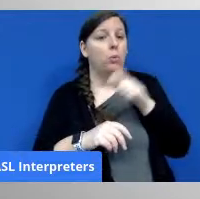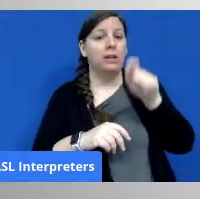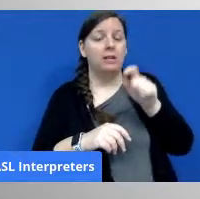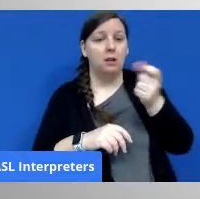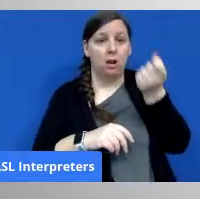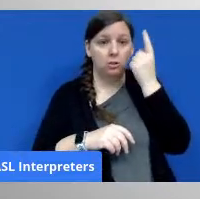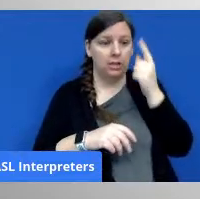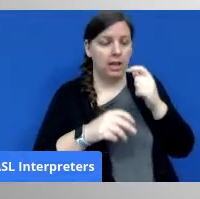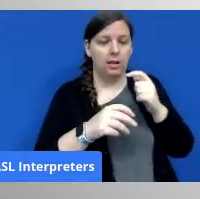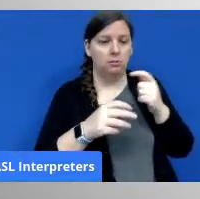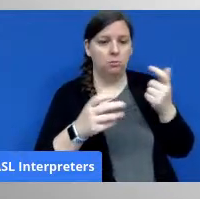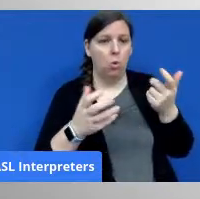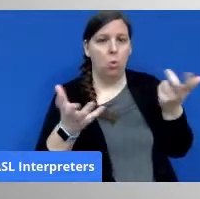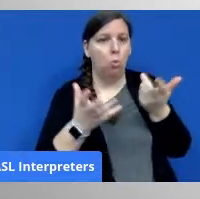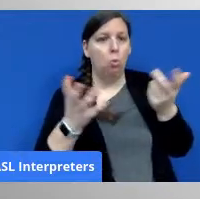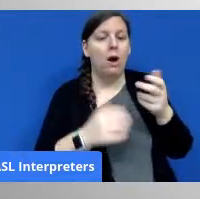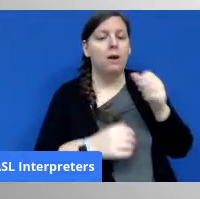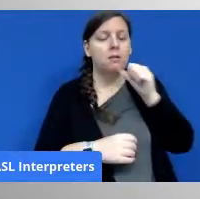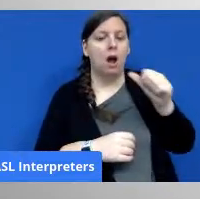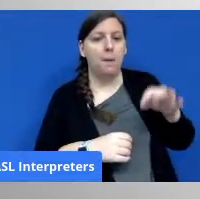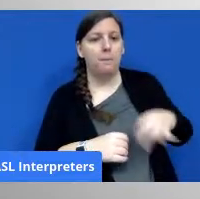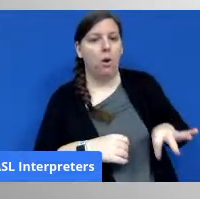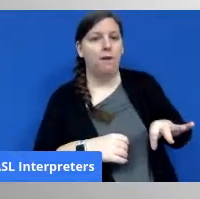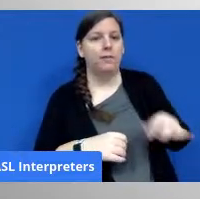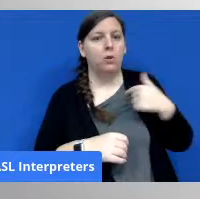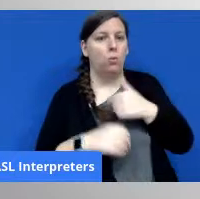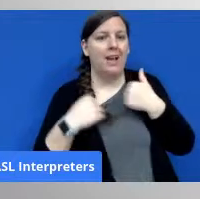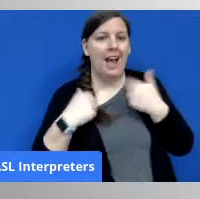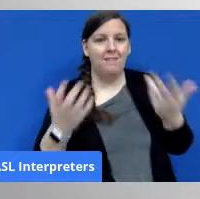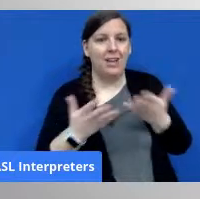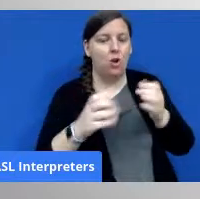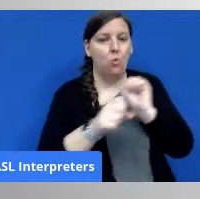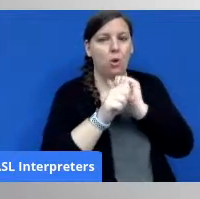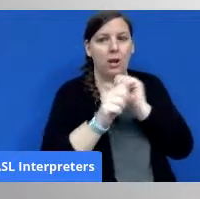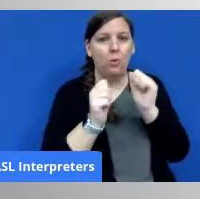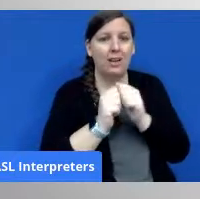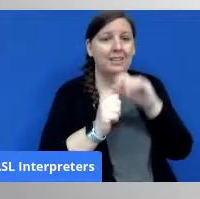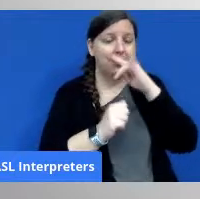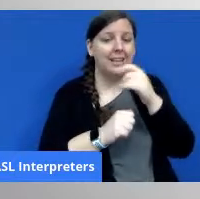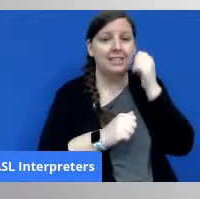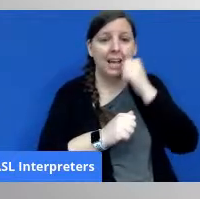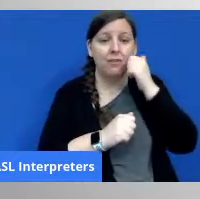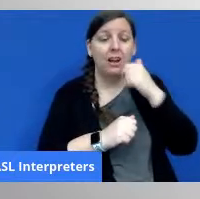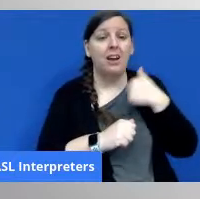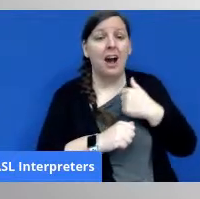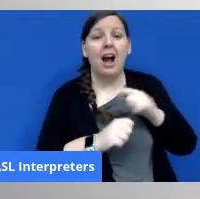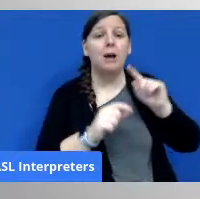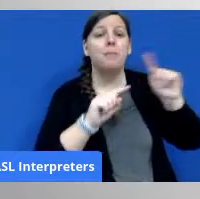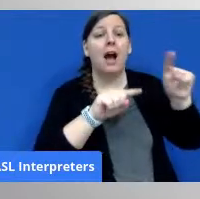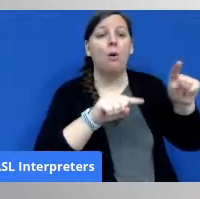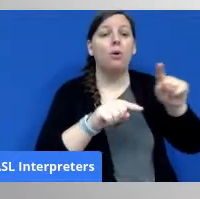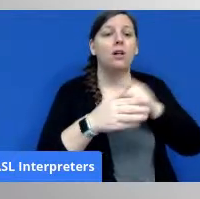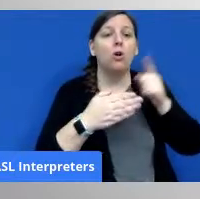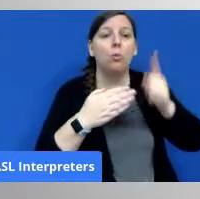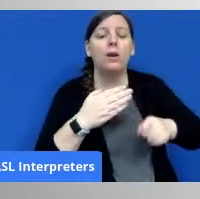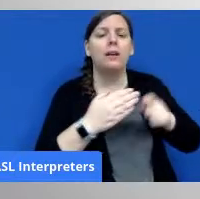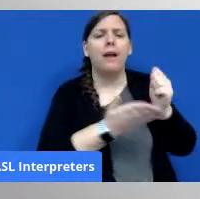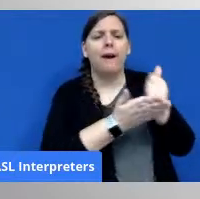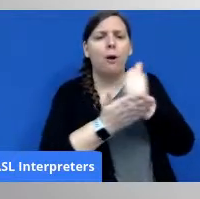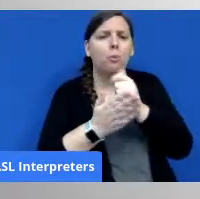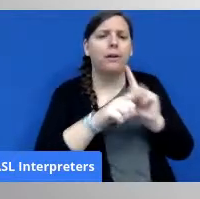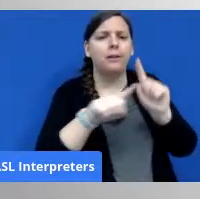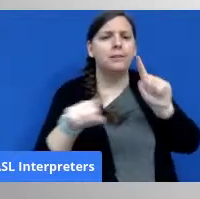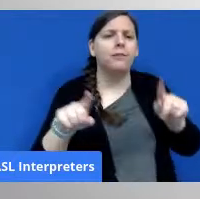lot of nonprofit agencies in town working with our kids every day. I'm out there on the weekends sometimes helping them out at our different centers and parks and